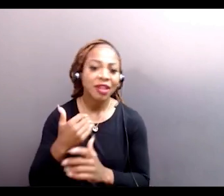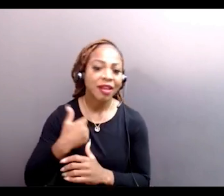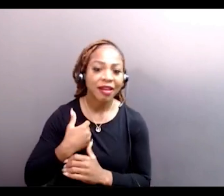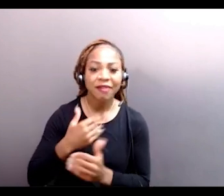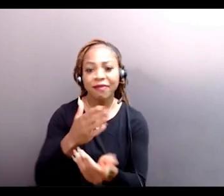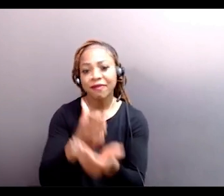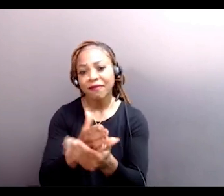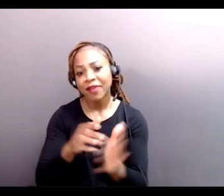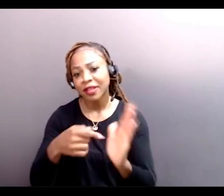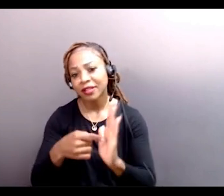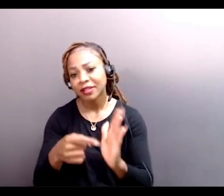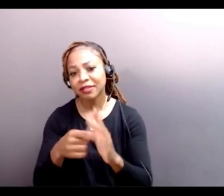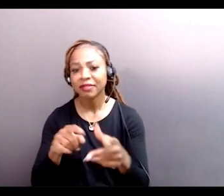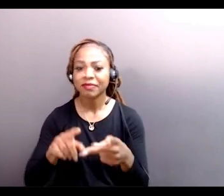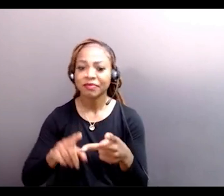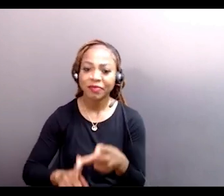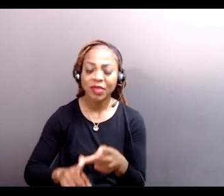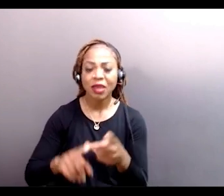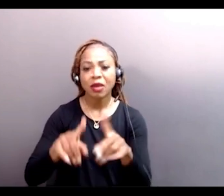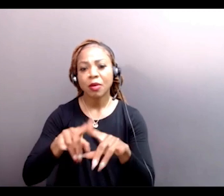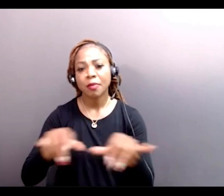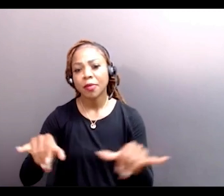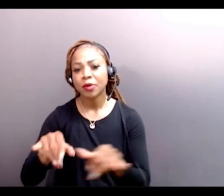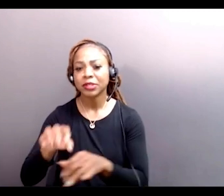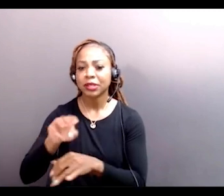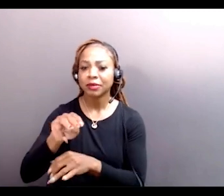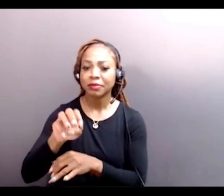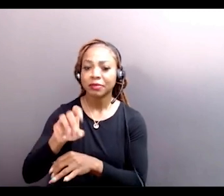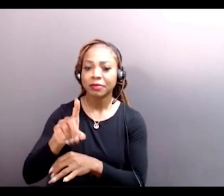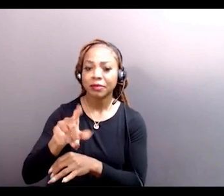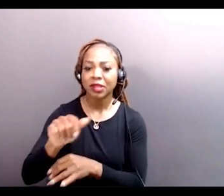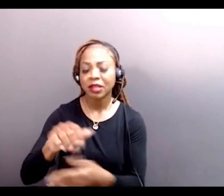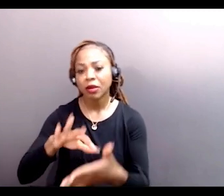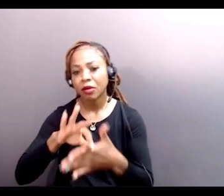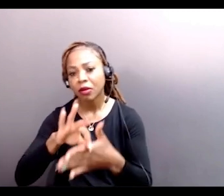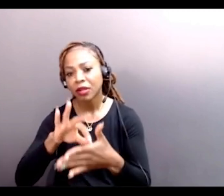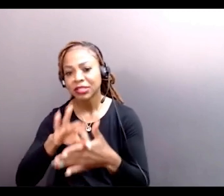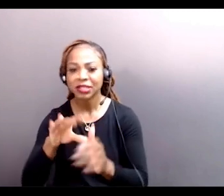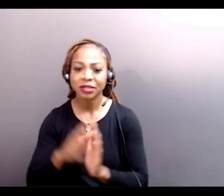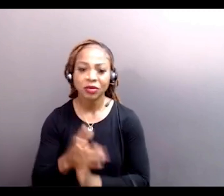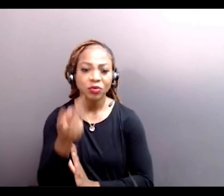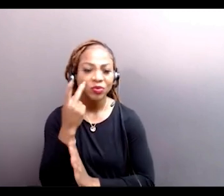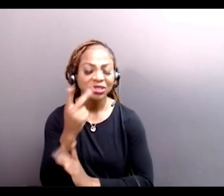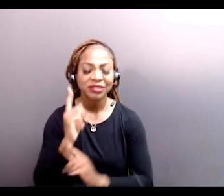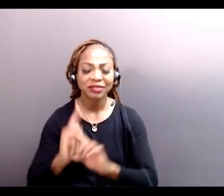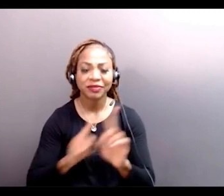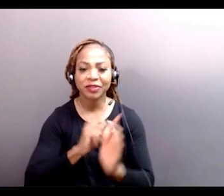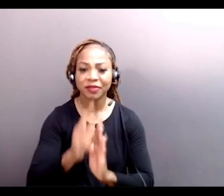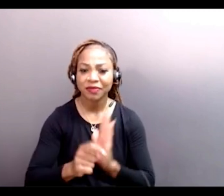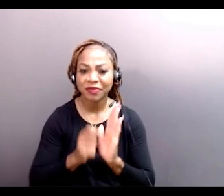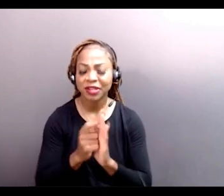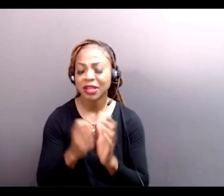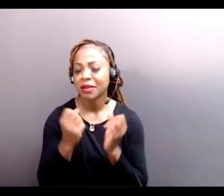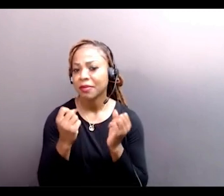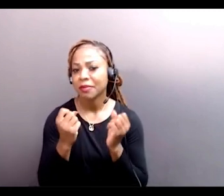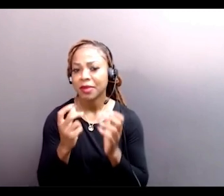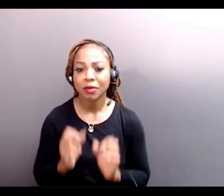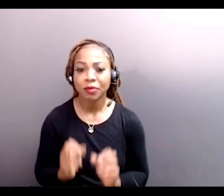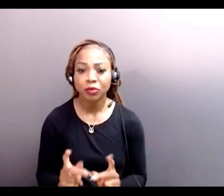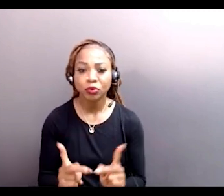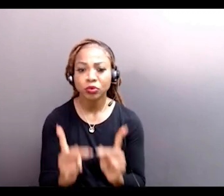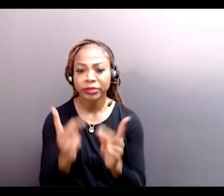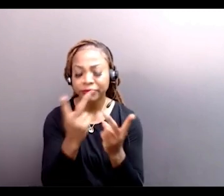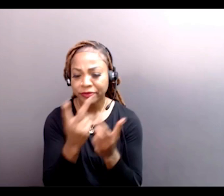examples, multimedia content. So you see videos with experts and others. There's lots of opportunities to reflect, lots